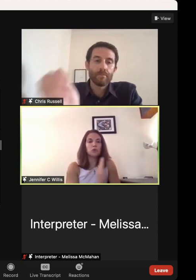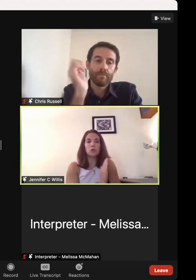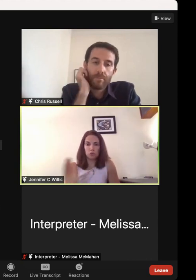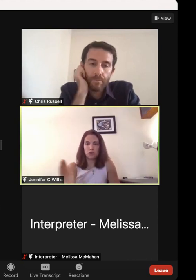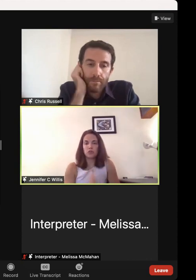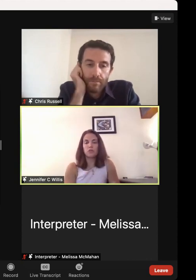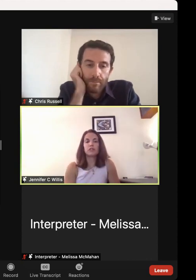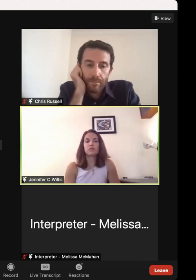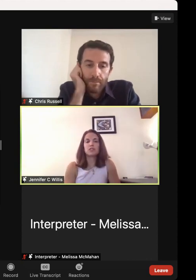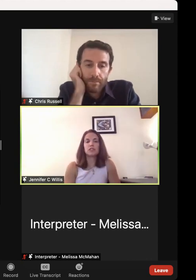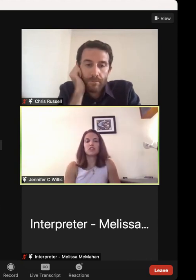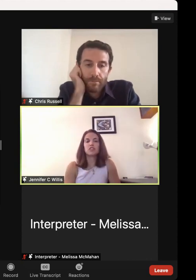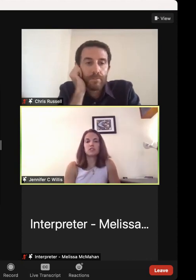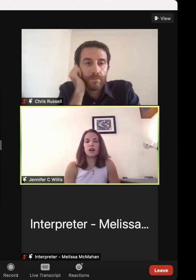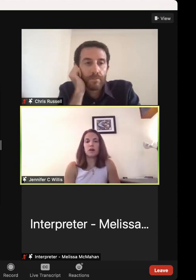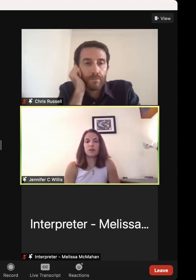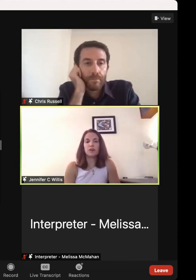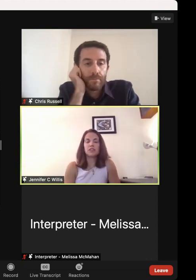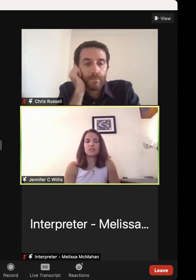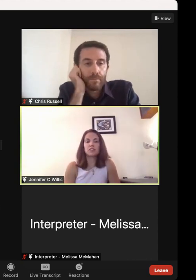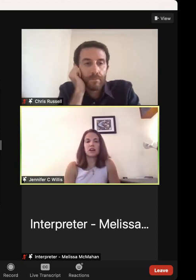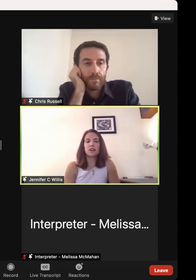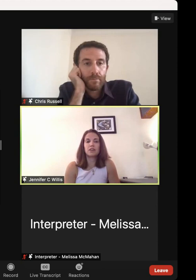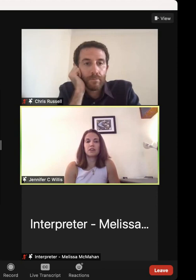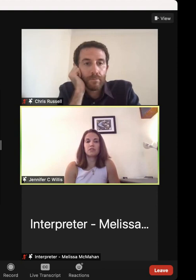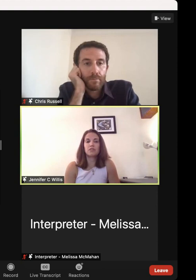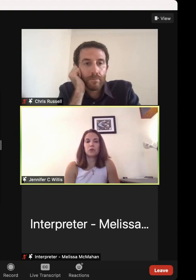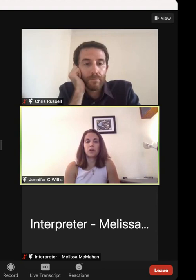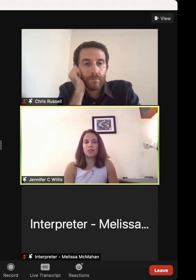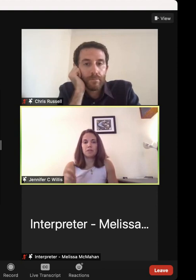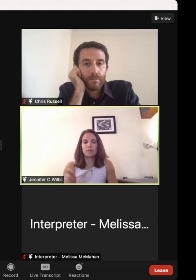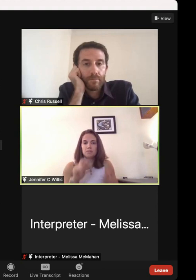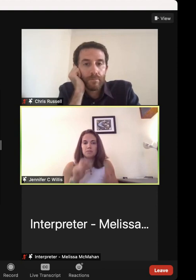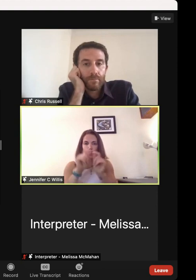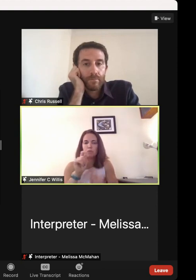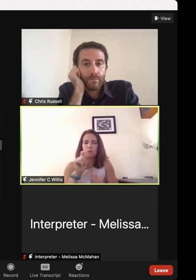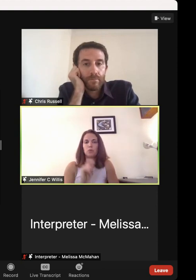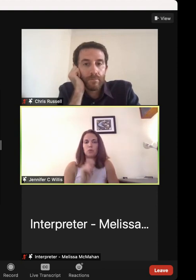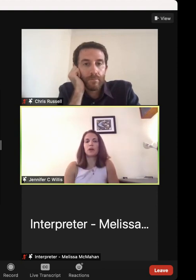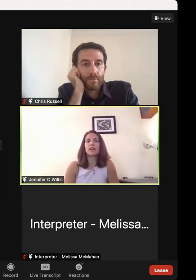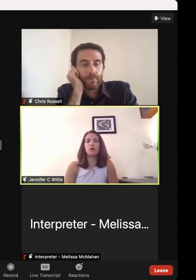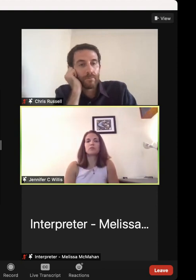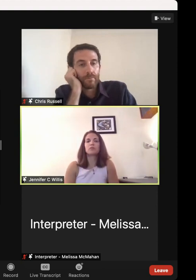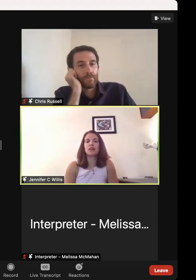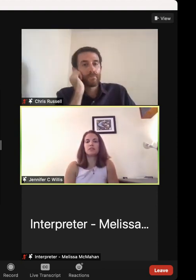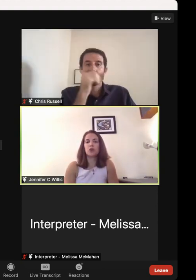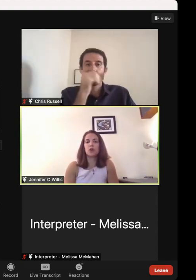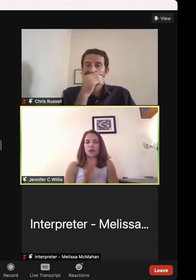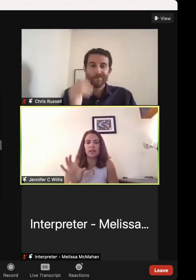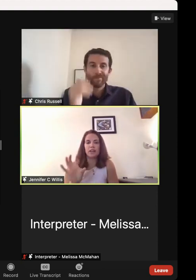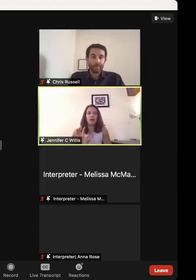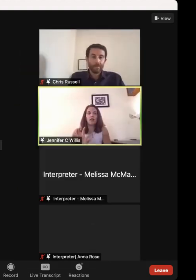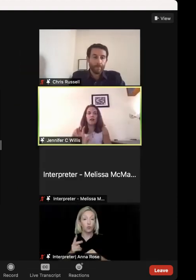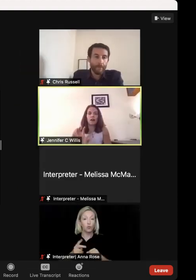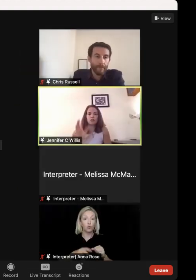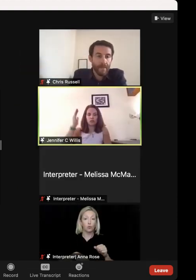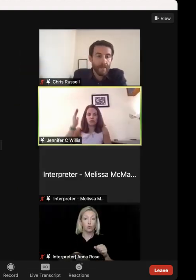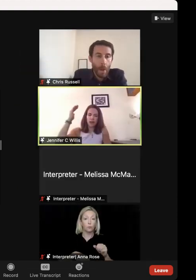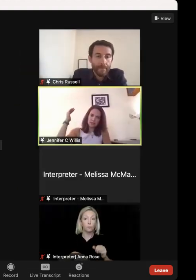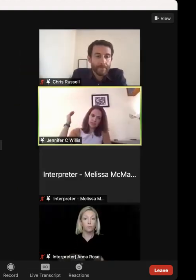moving through 1 or 2 of the different sections, but this is going to kind of give you that target bullet point, might help kind of zone